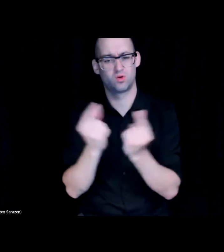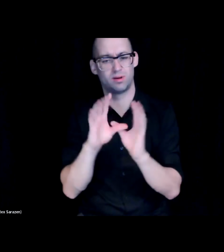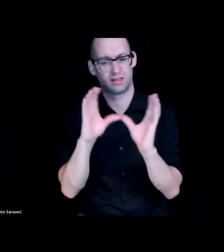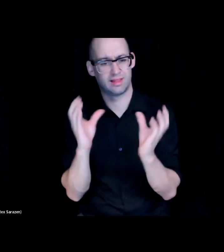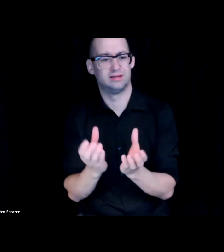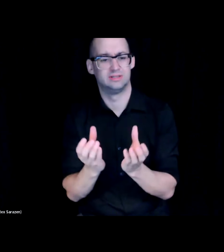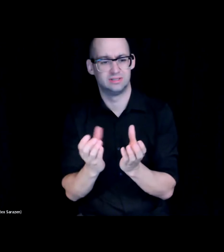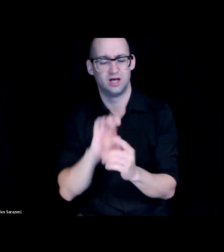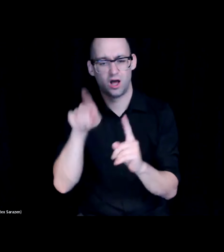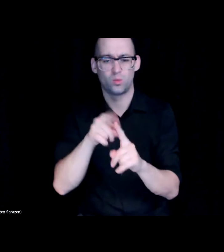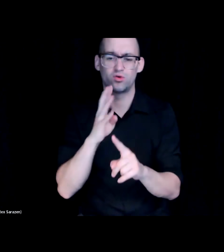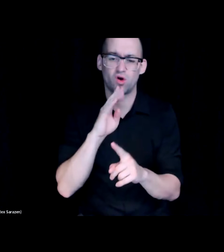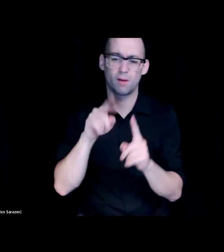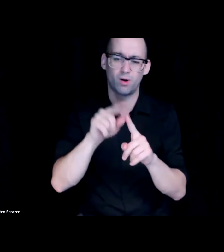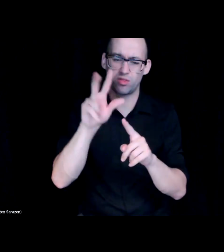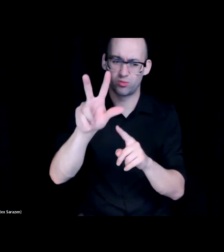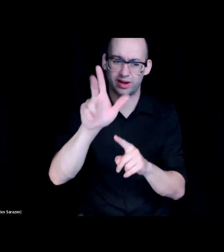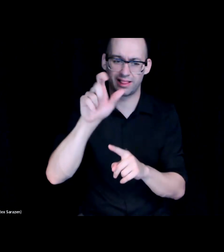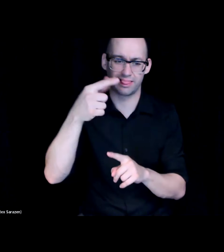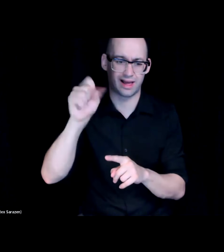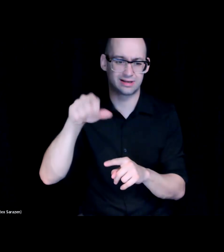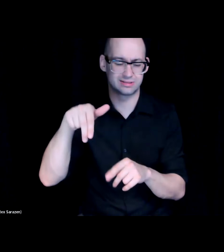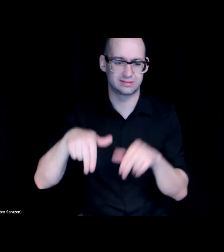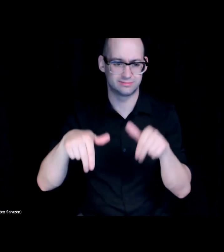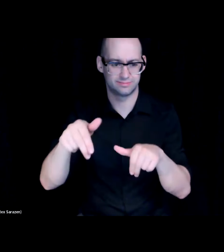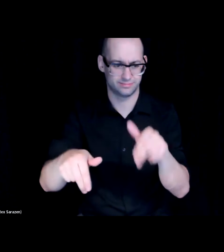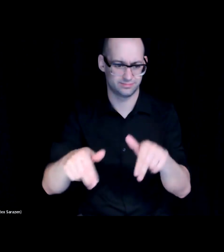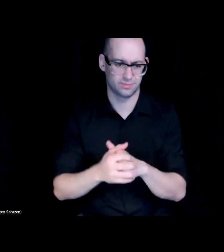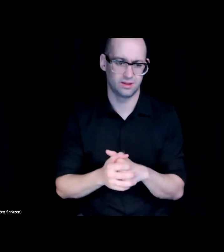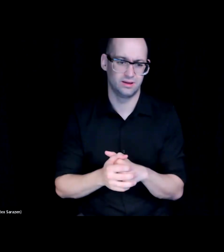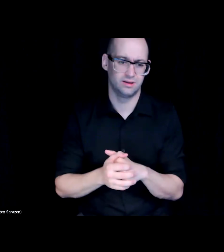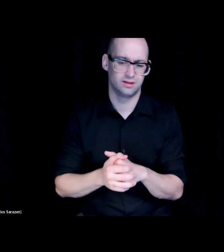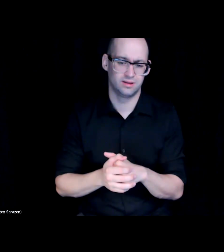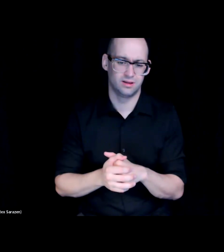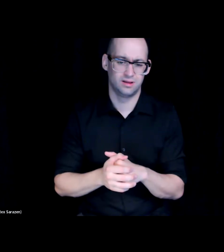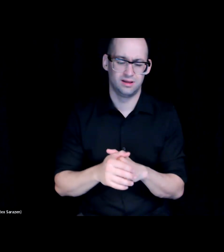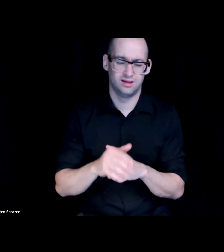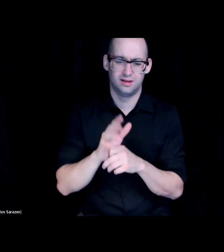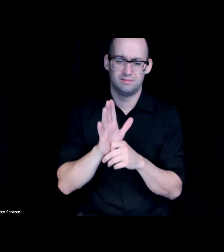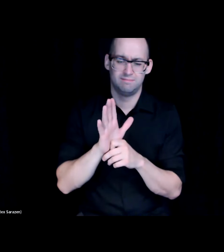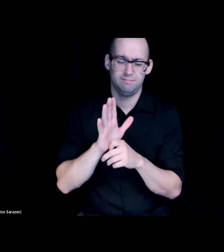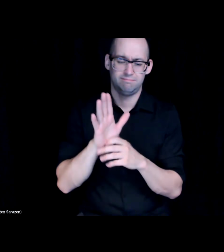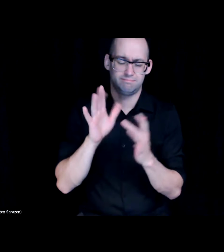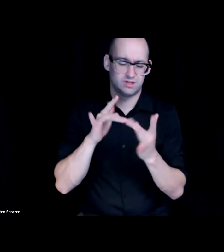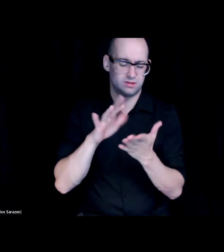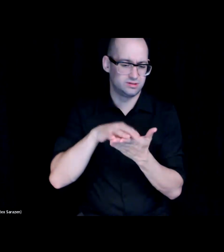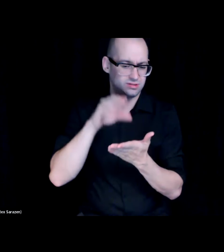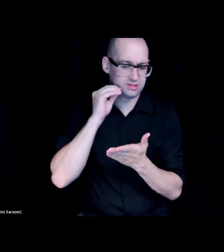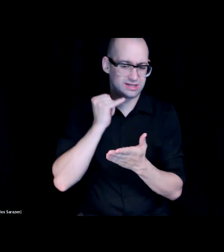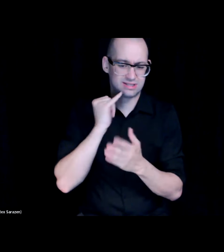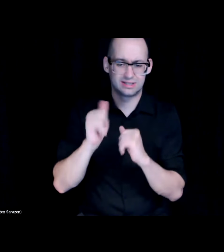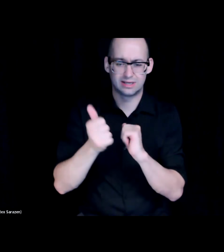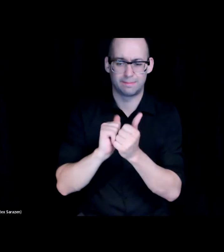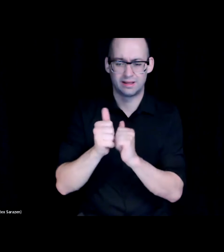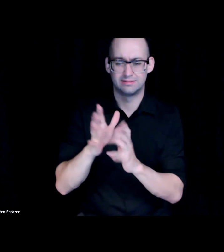when you talk about the three legs of the digital, in closing, I would say talking about the three legs of the digital literacy, computing devices,